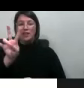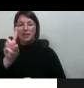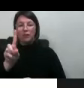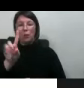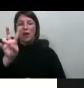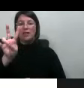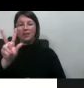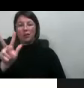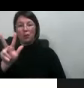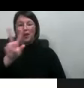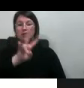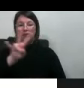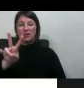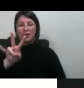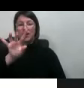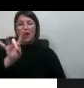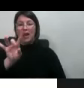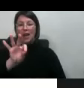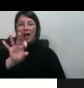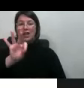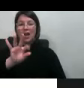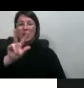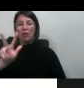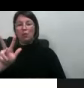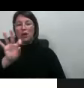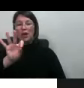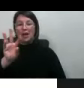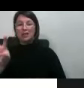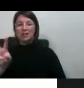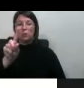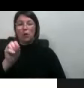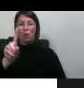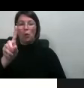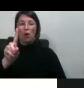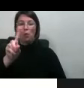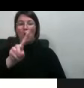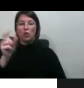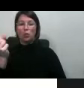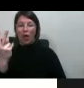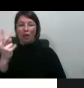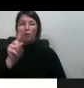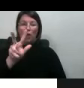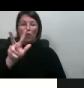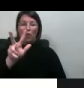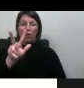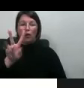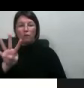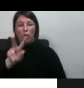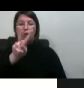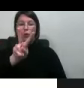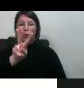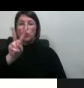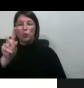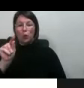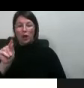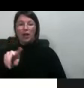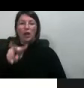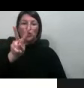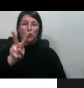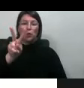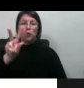73, 77, 89, 93, 96, 101, 112, 134, 220, 222,